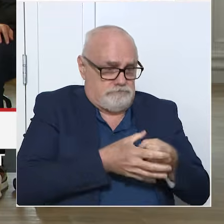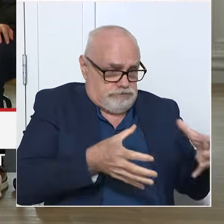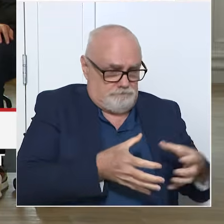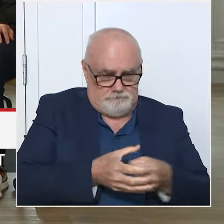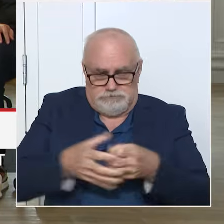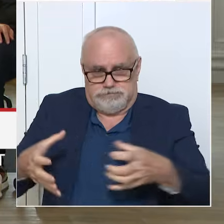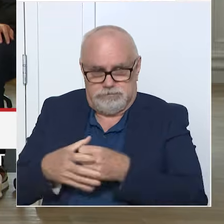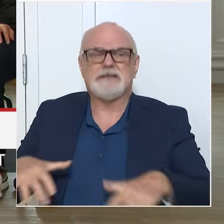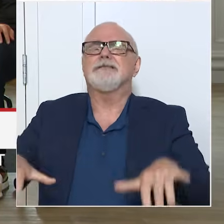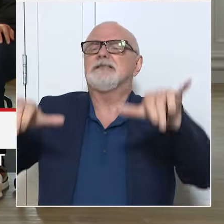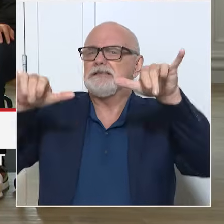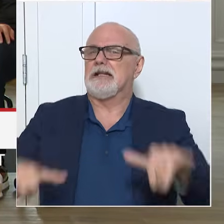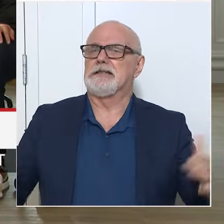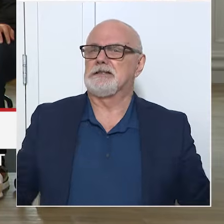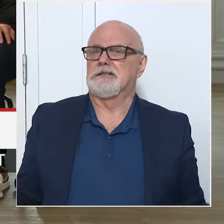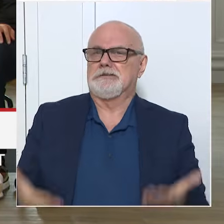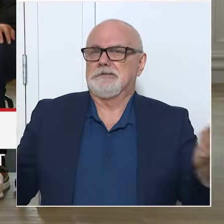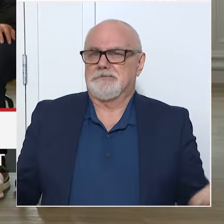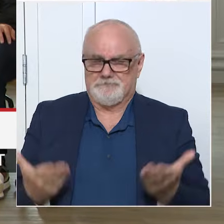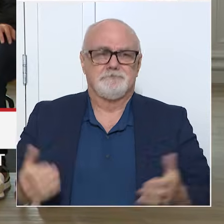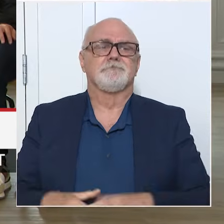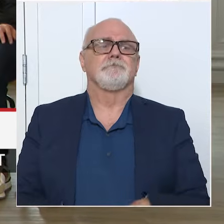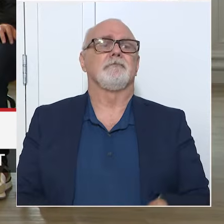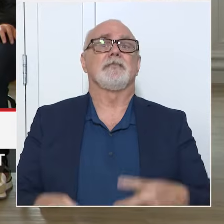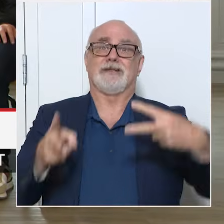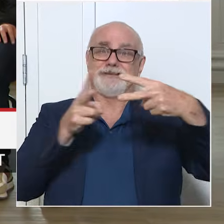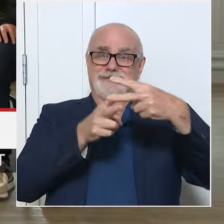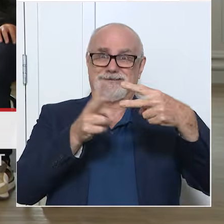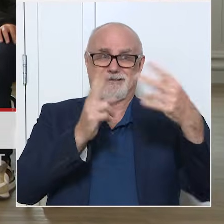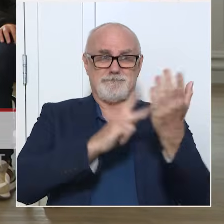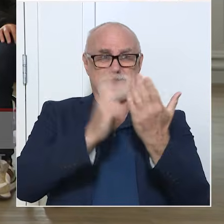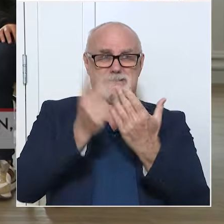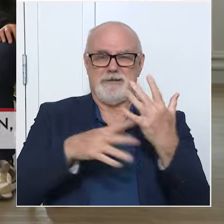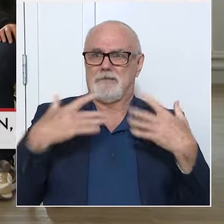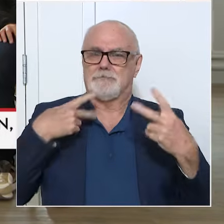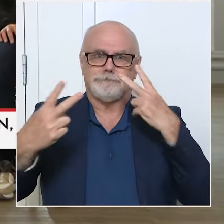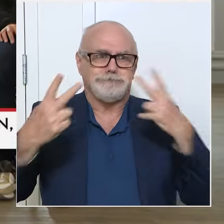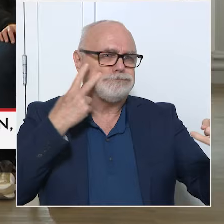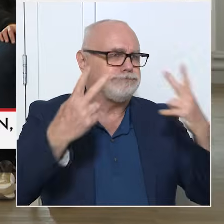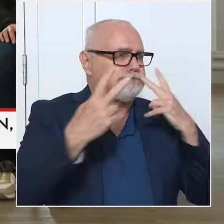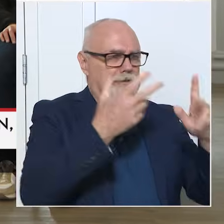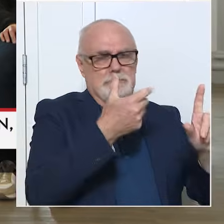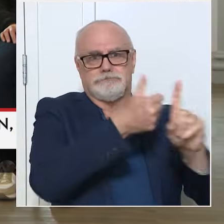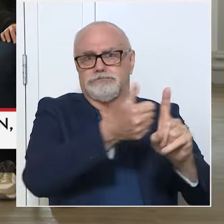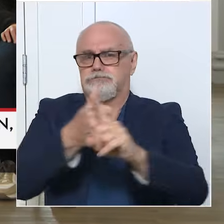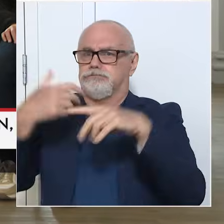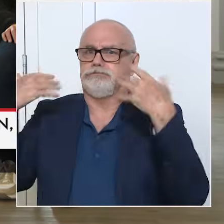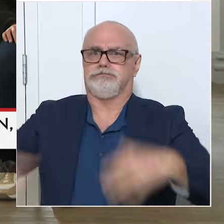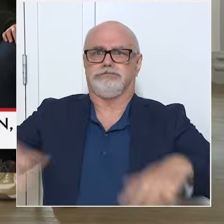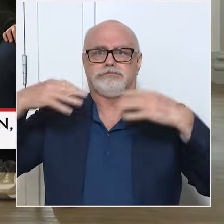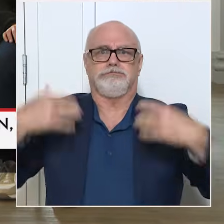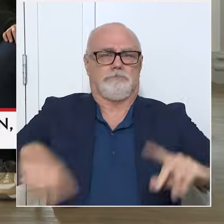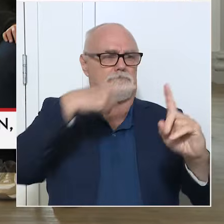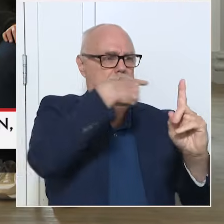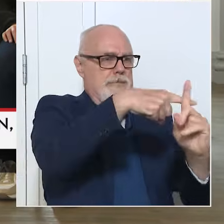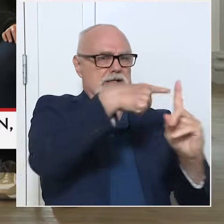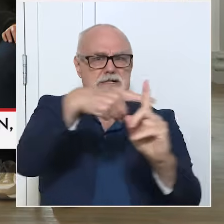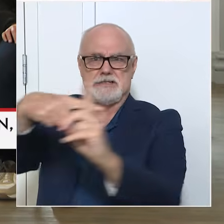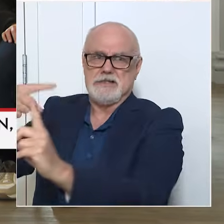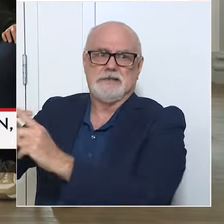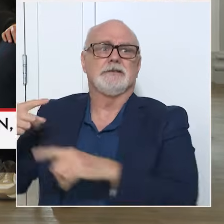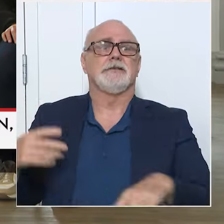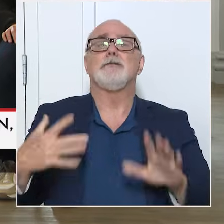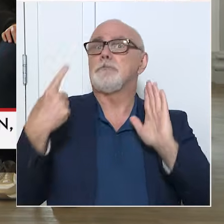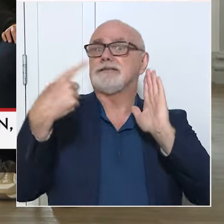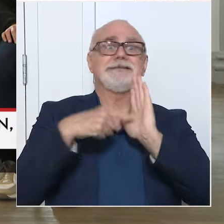real-world impacts of these programs, as Matters Graph's DC headquarters is a perfect example. By the way, I have been in so